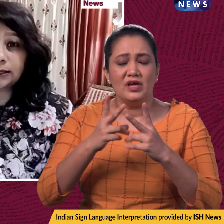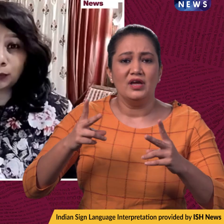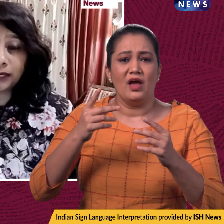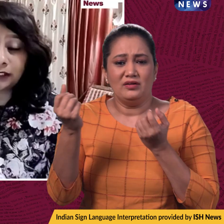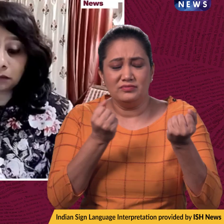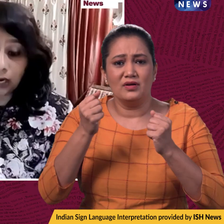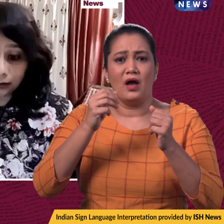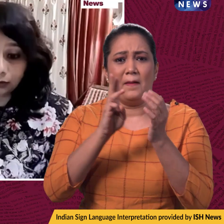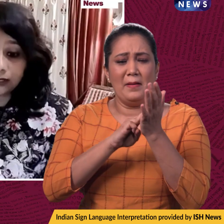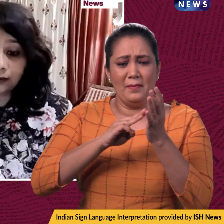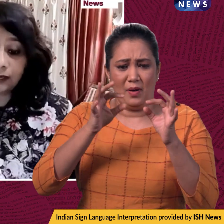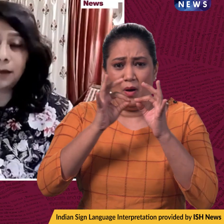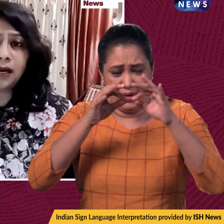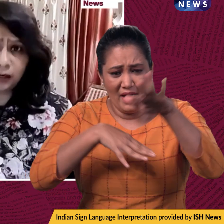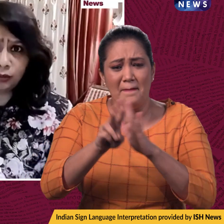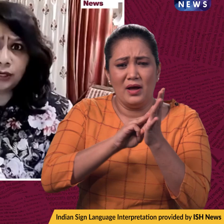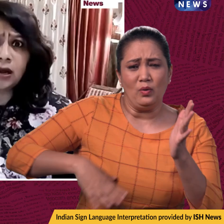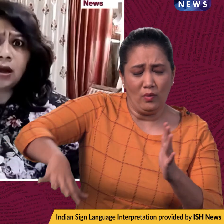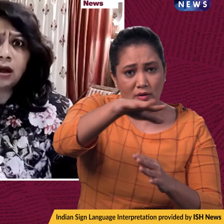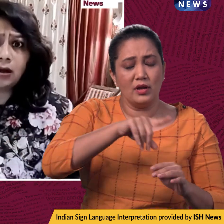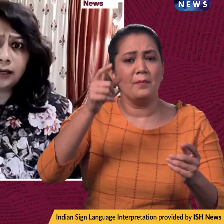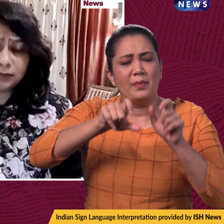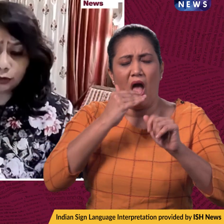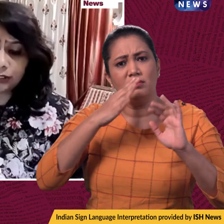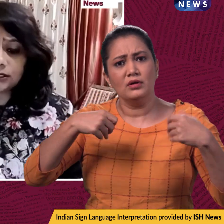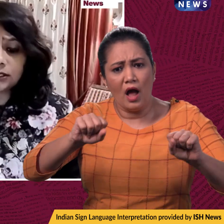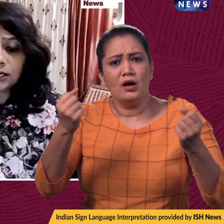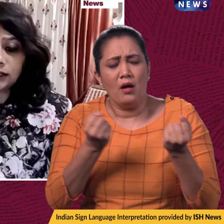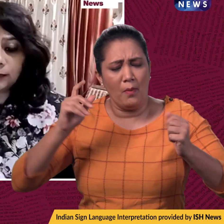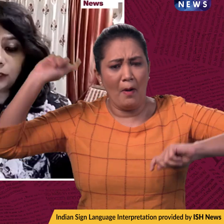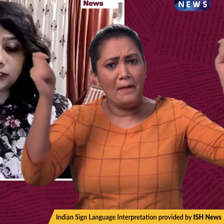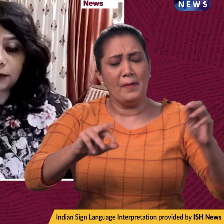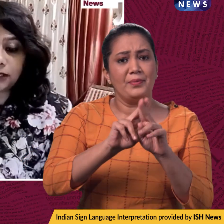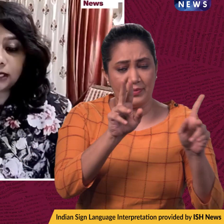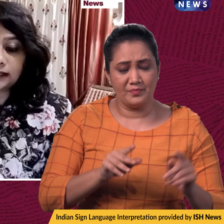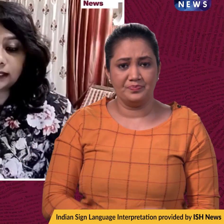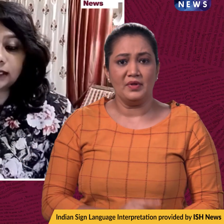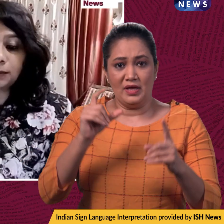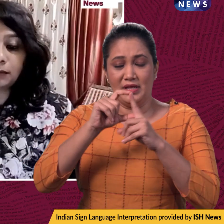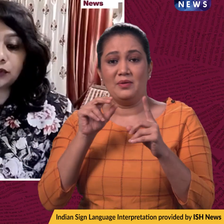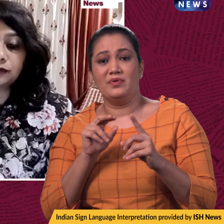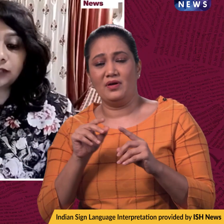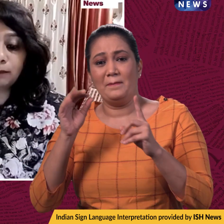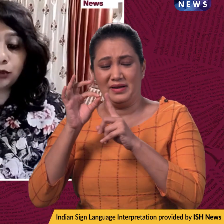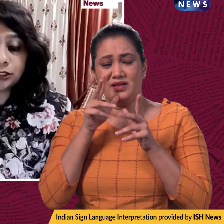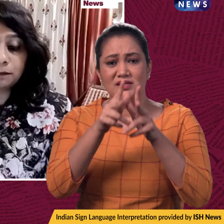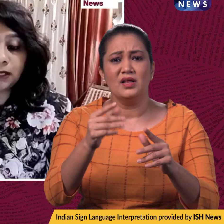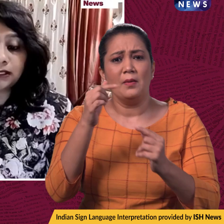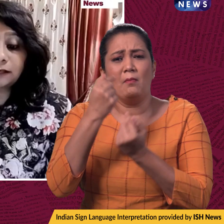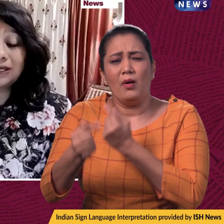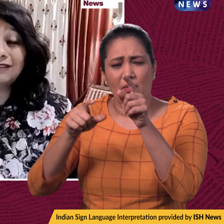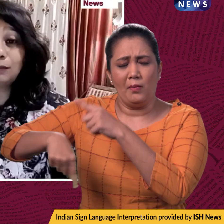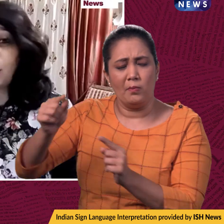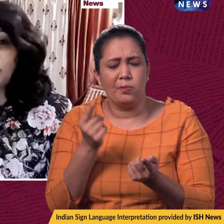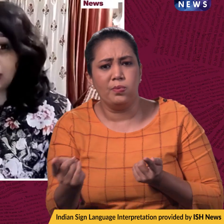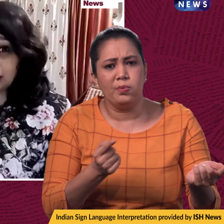were vandalized in Mumbai's Mankhurd area by unknown miscreants. Dilip Walse Patil has said that members of some political